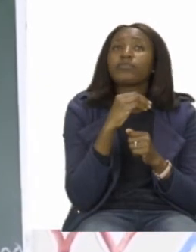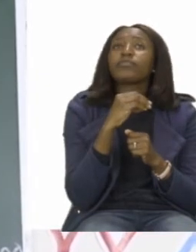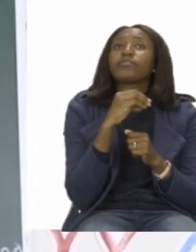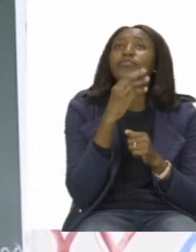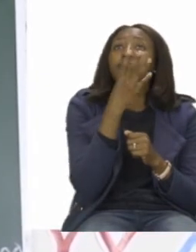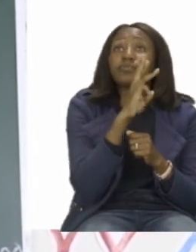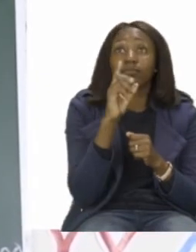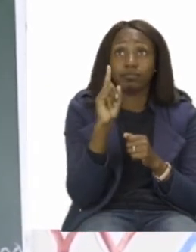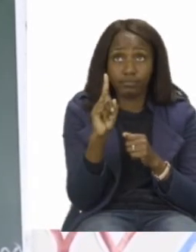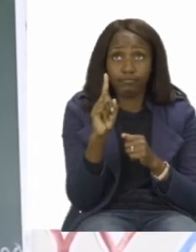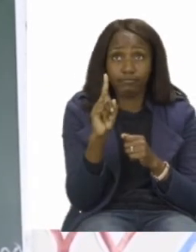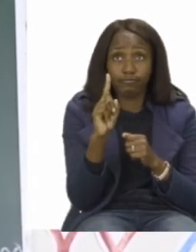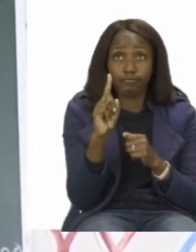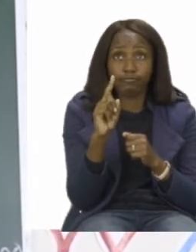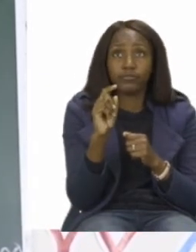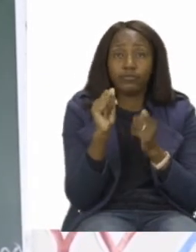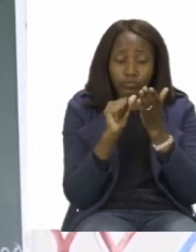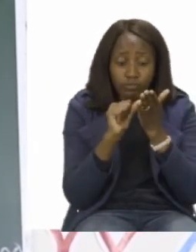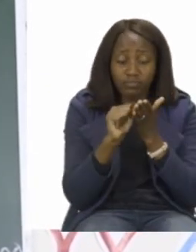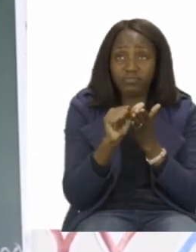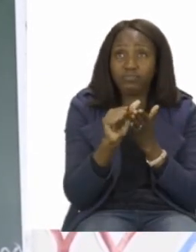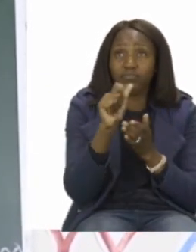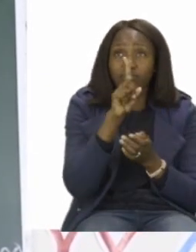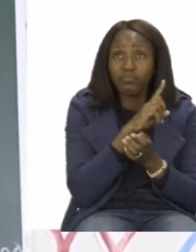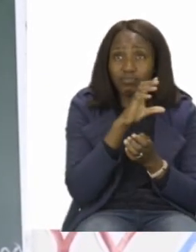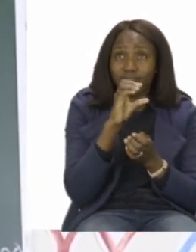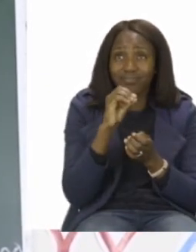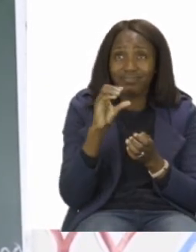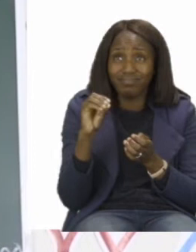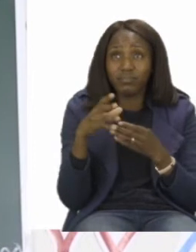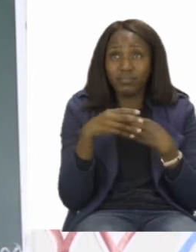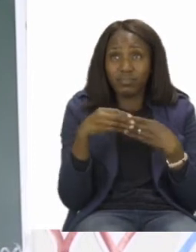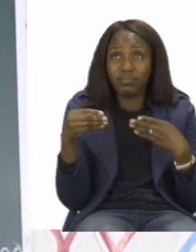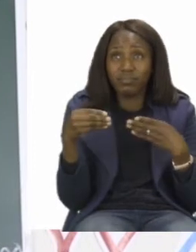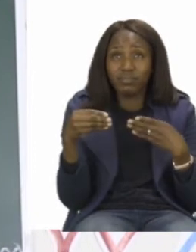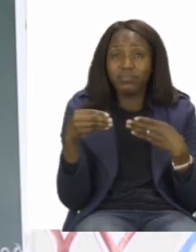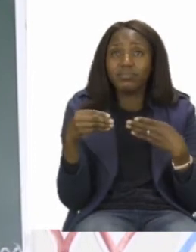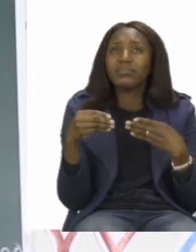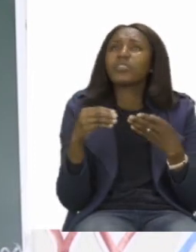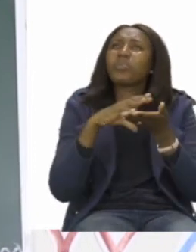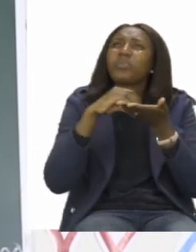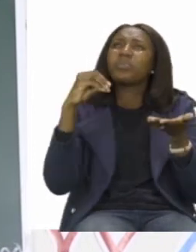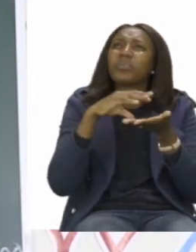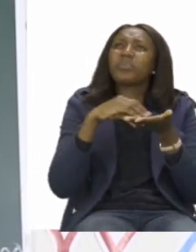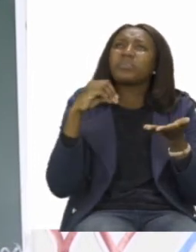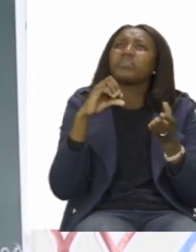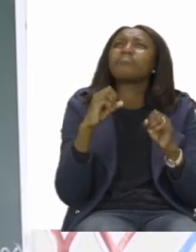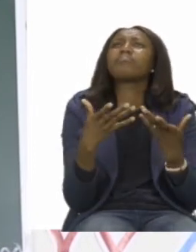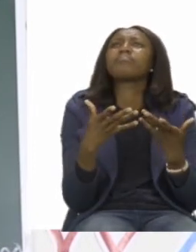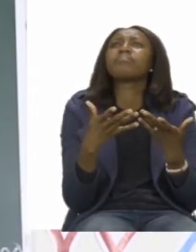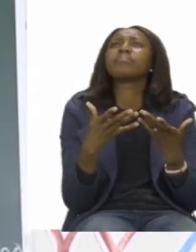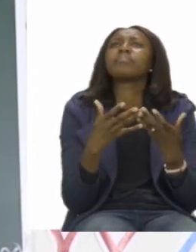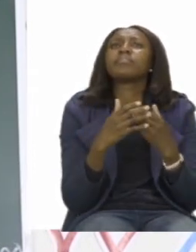$100 note? Meaning, if Bia pays with $100 and the pies that she